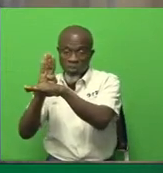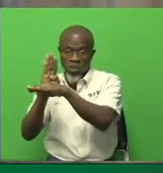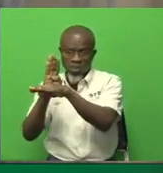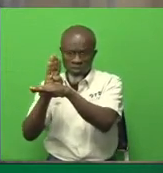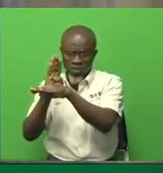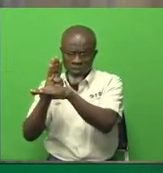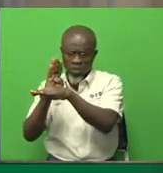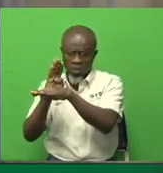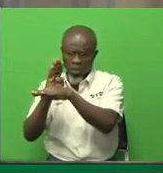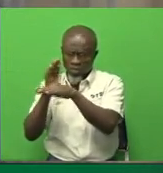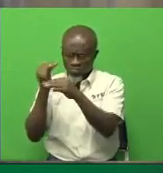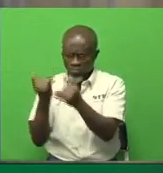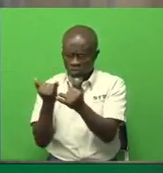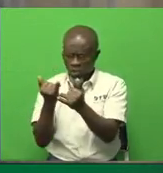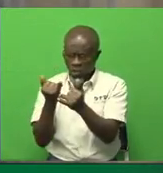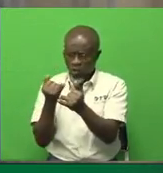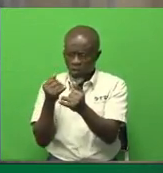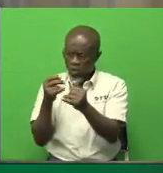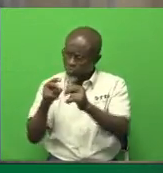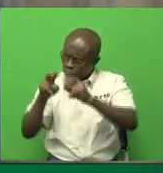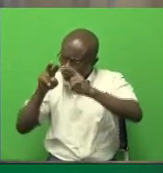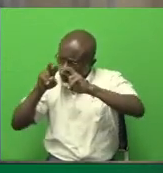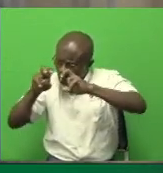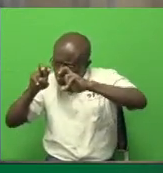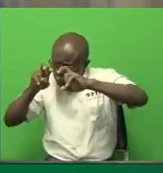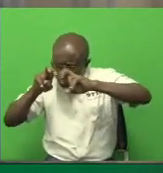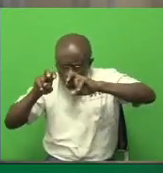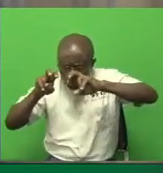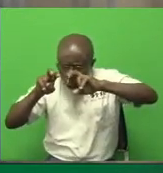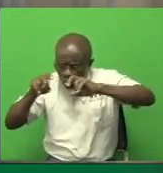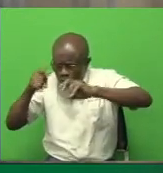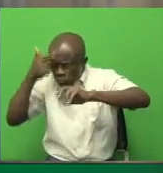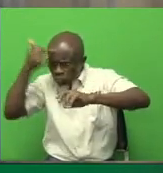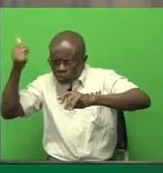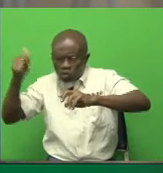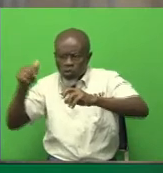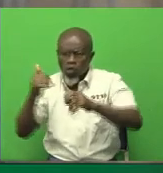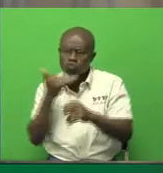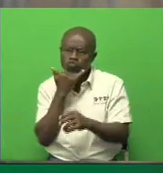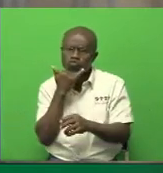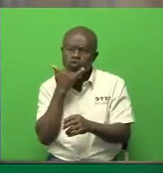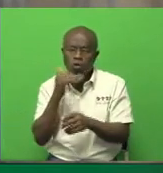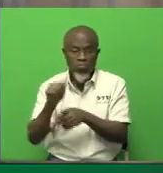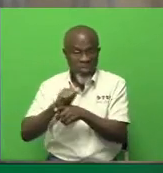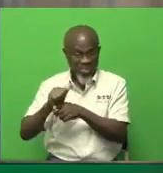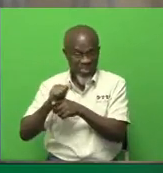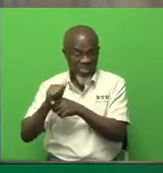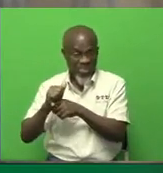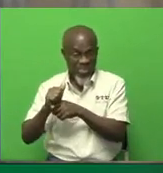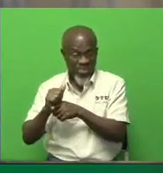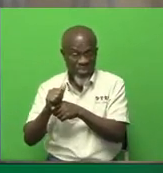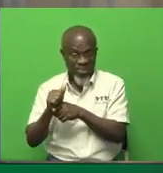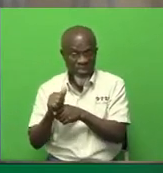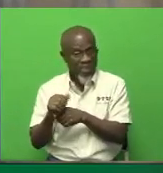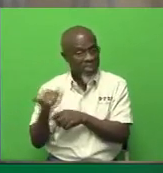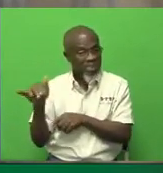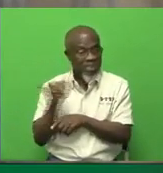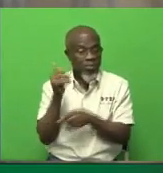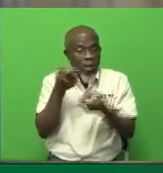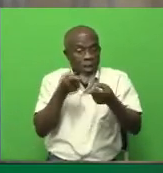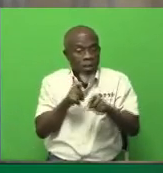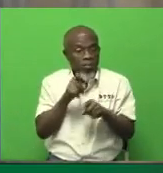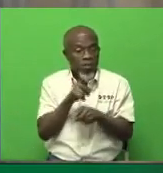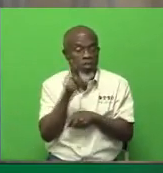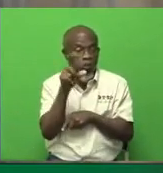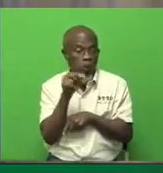to many anti-corruption legislation in the UK and the EU the same was done in 2017 the